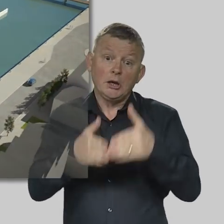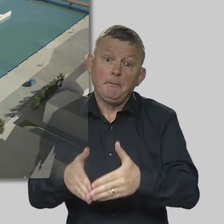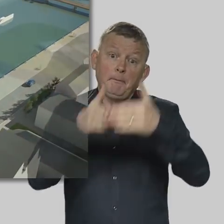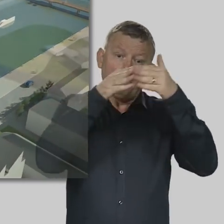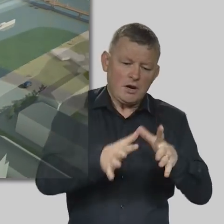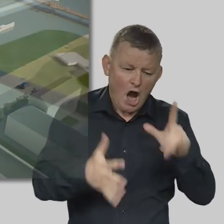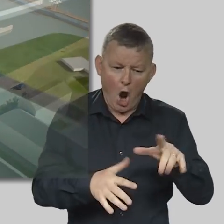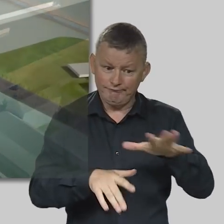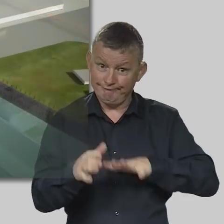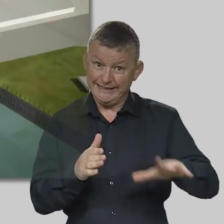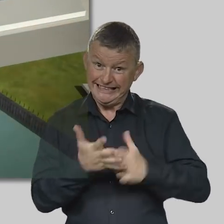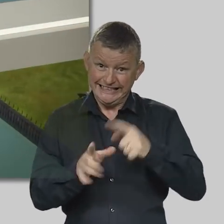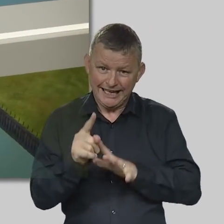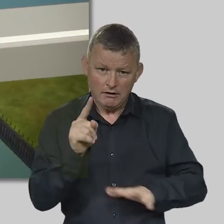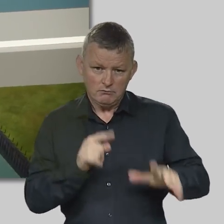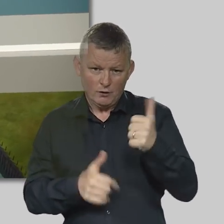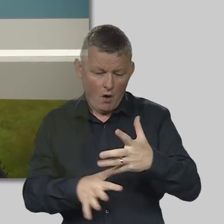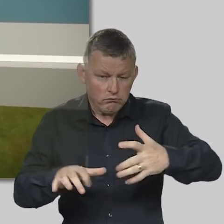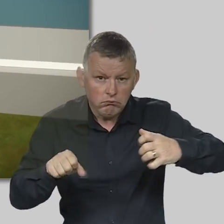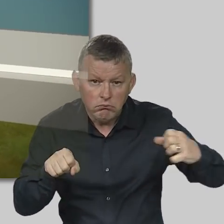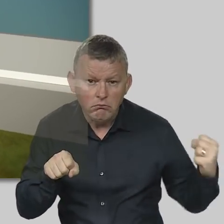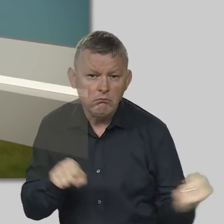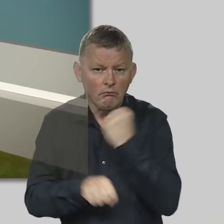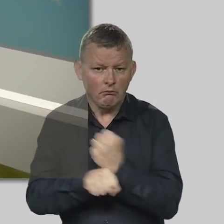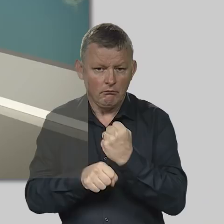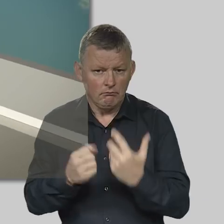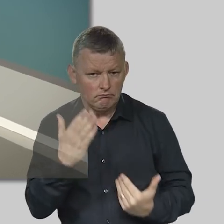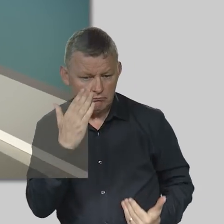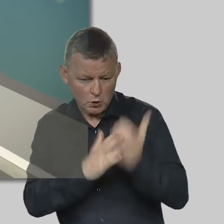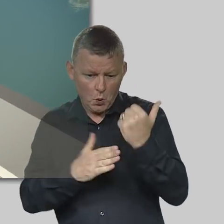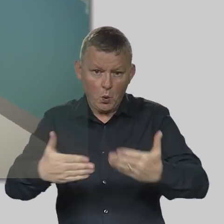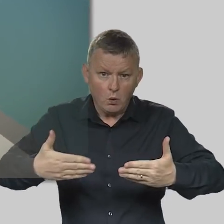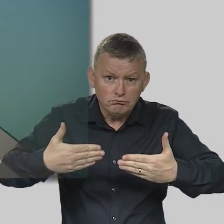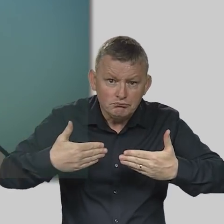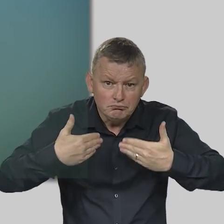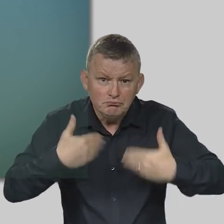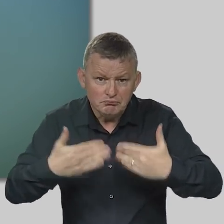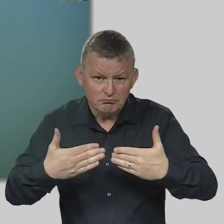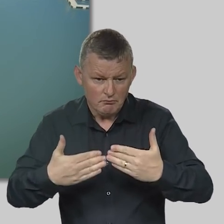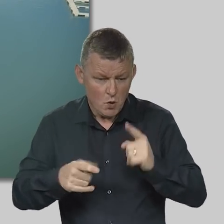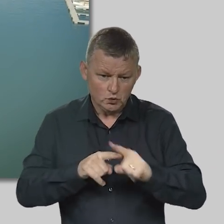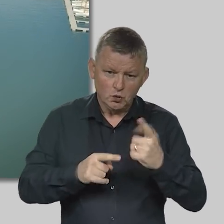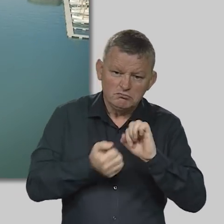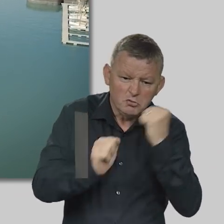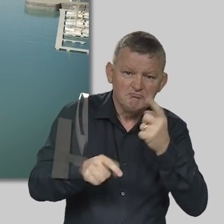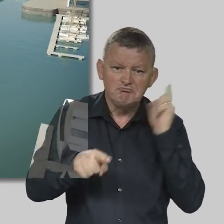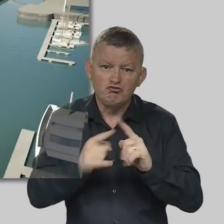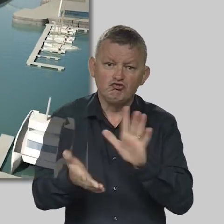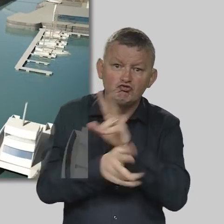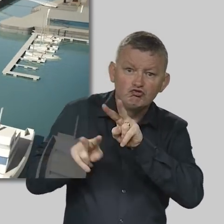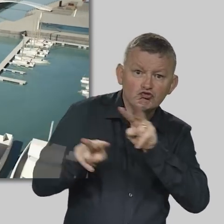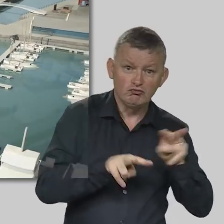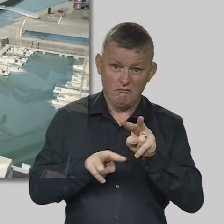dock as part of the redevelopment of City Quay. This significant redevelopment will include new lock gates and a